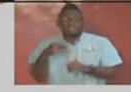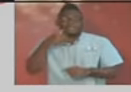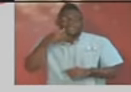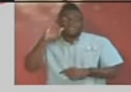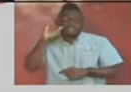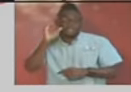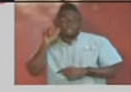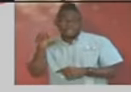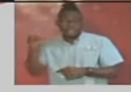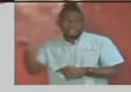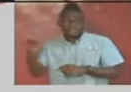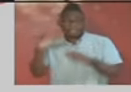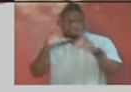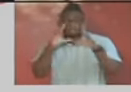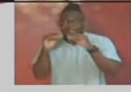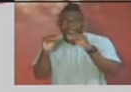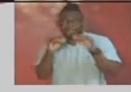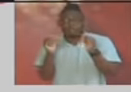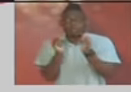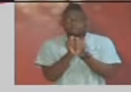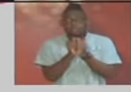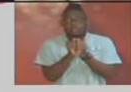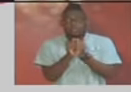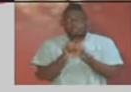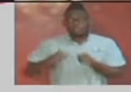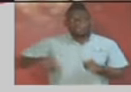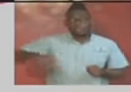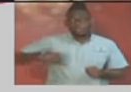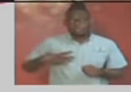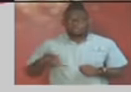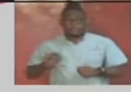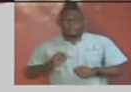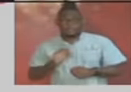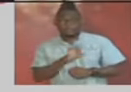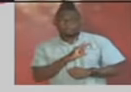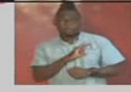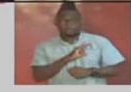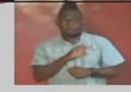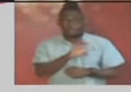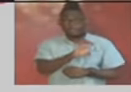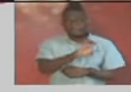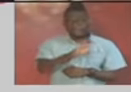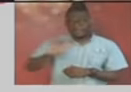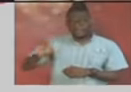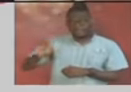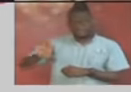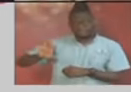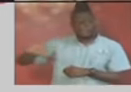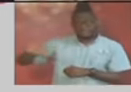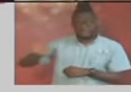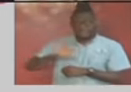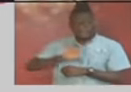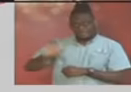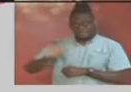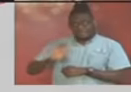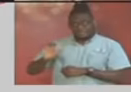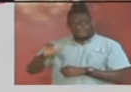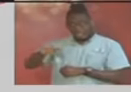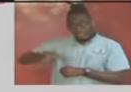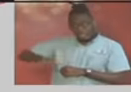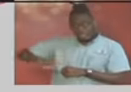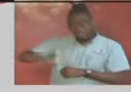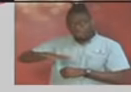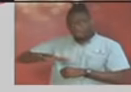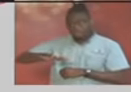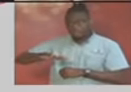of staff, and from the eastern region, they have noted the SARI cases, which is severe acute respiratory illness type patients. They would